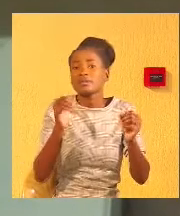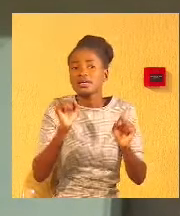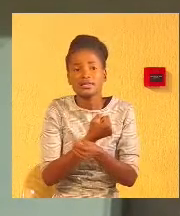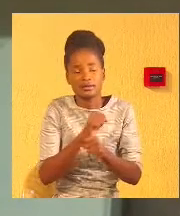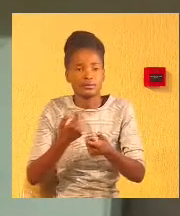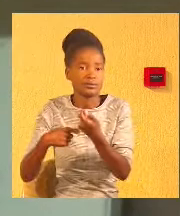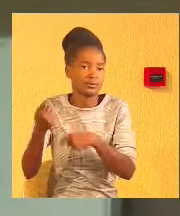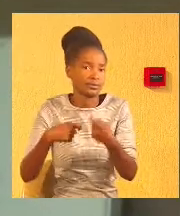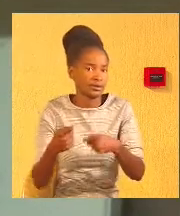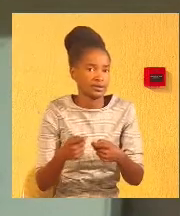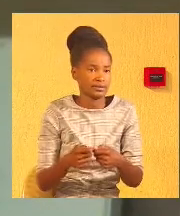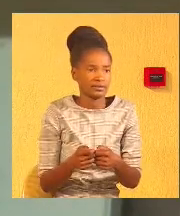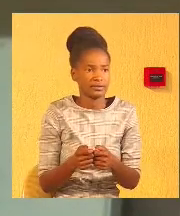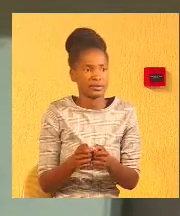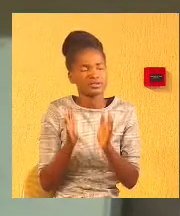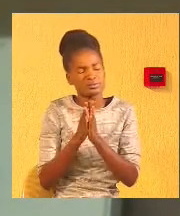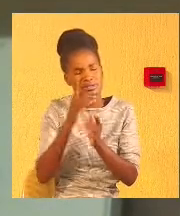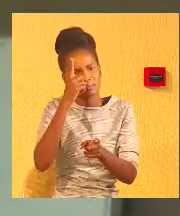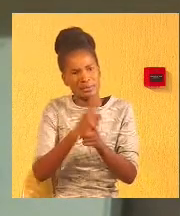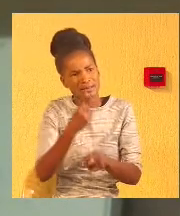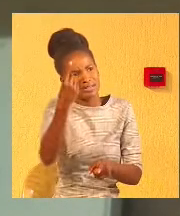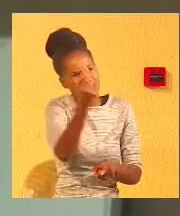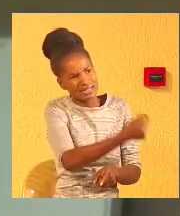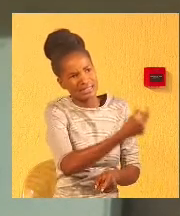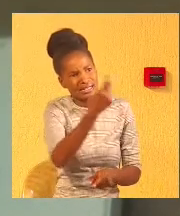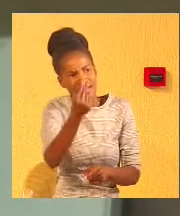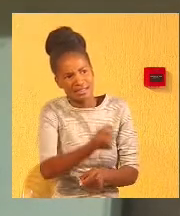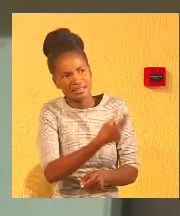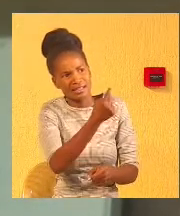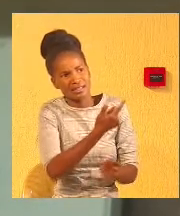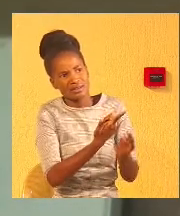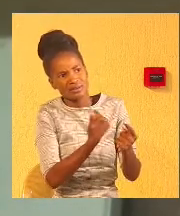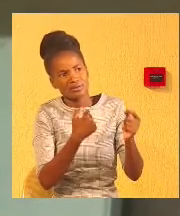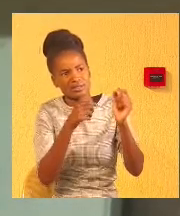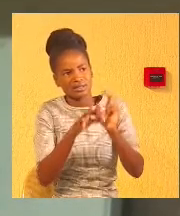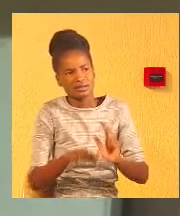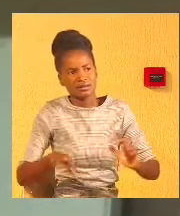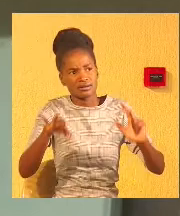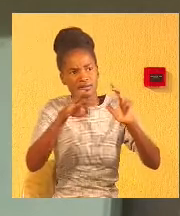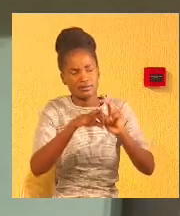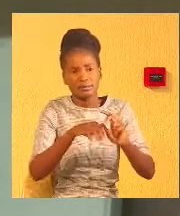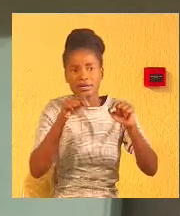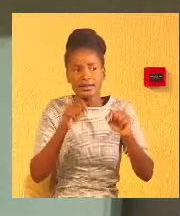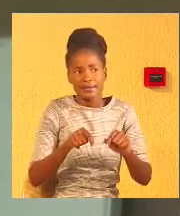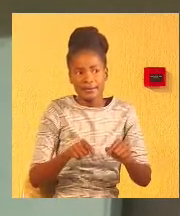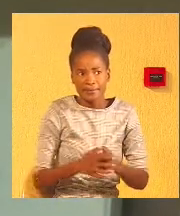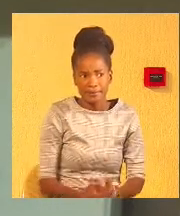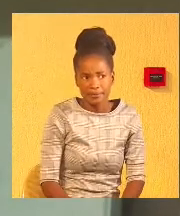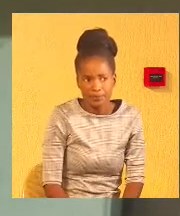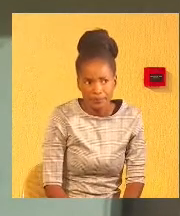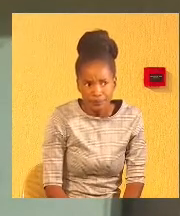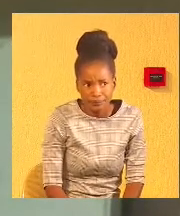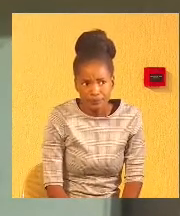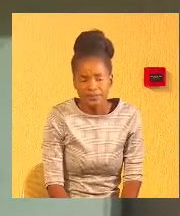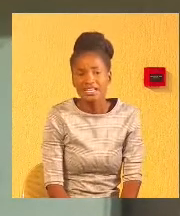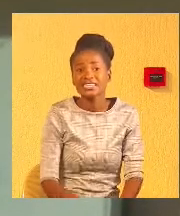because our retail shops, only few that are absorbing our